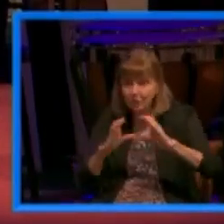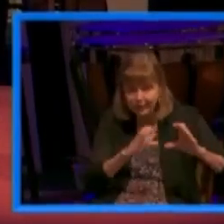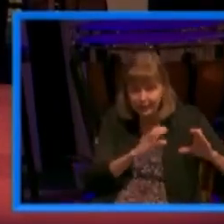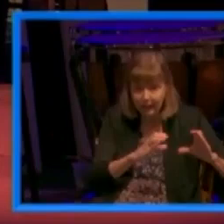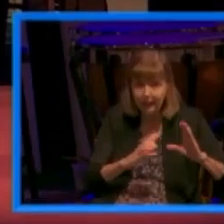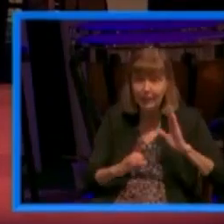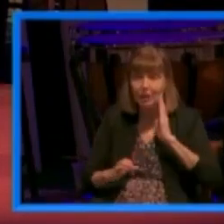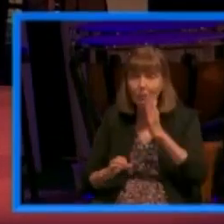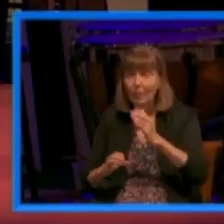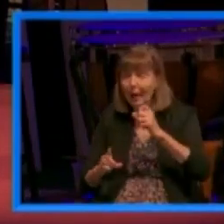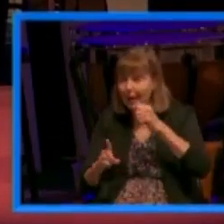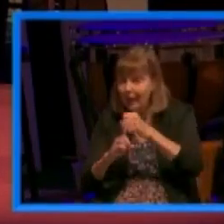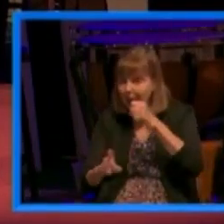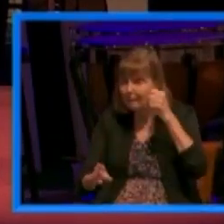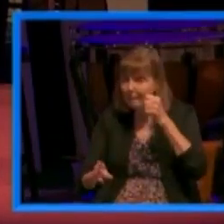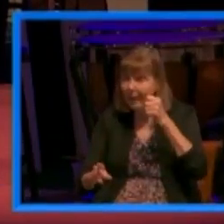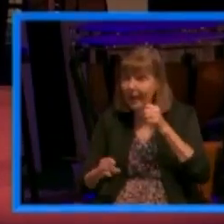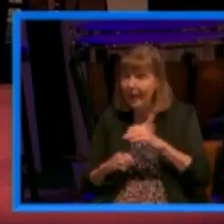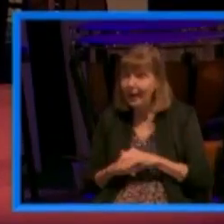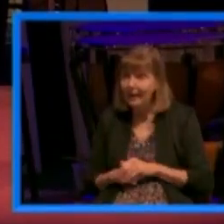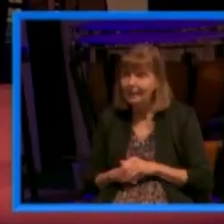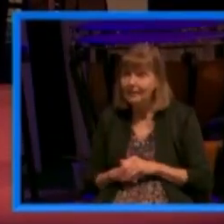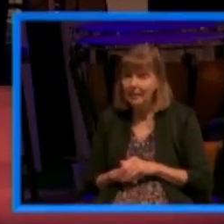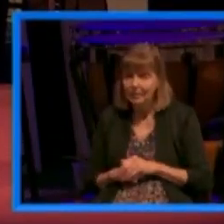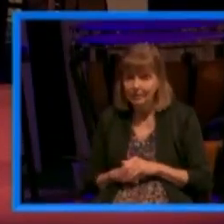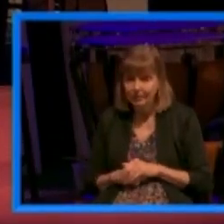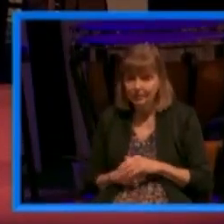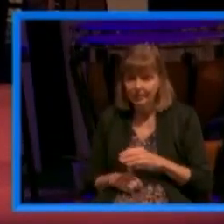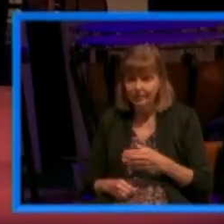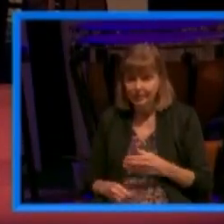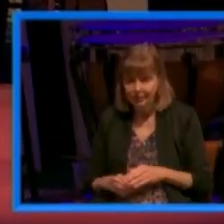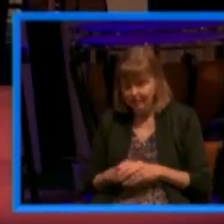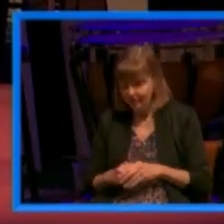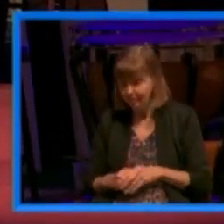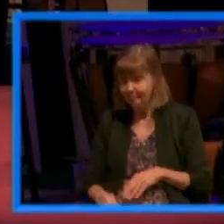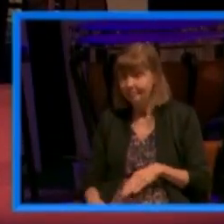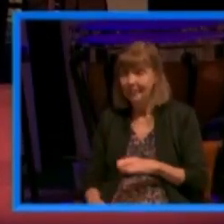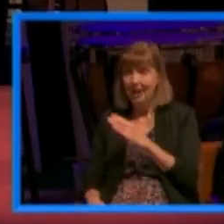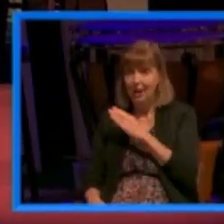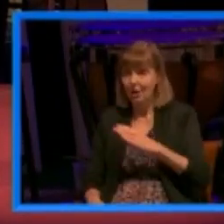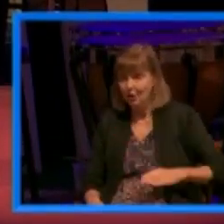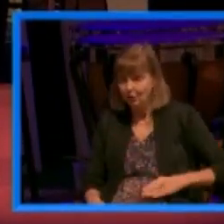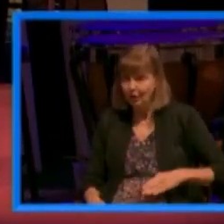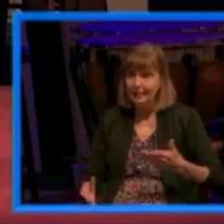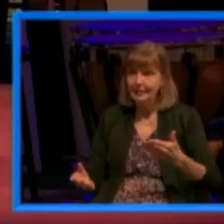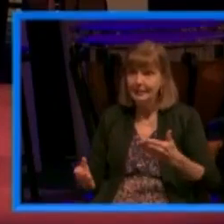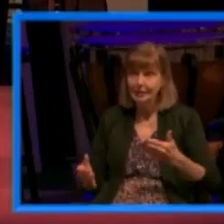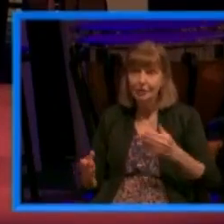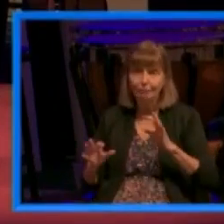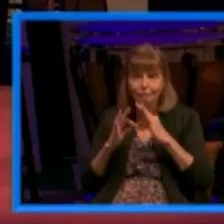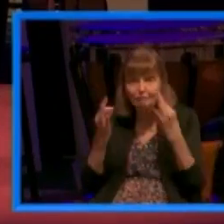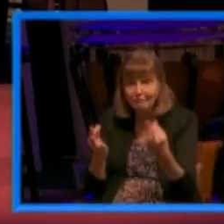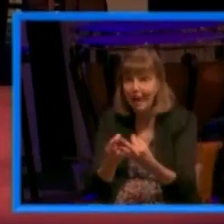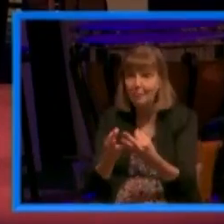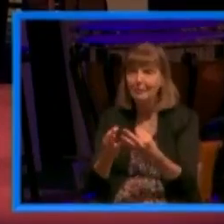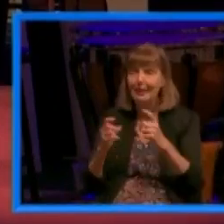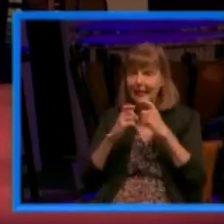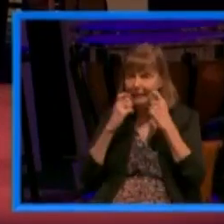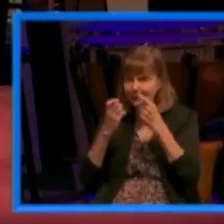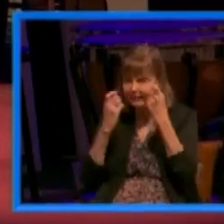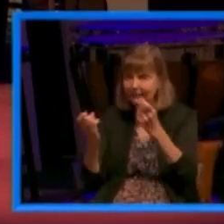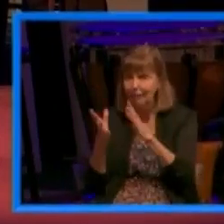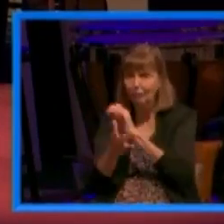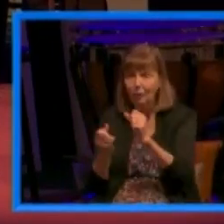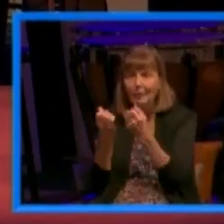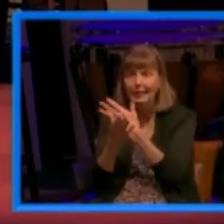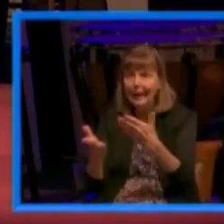the vitality and the faithfulness of the body of Christ to do the work of God. Sin has ripple effects in all of our lives. And Sarah has fallen into